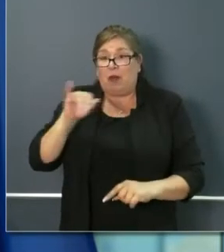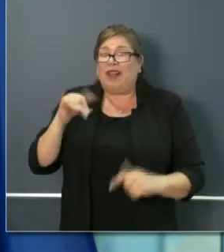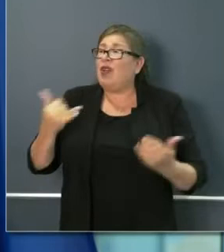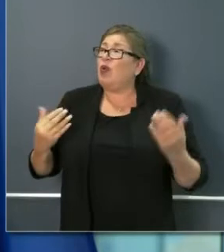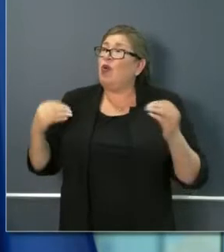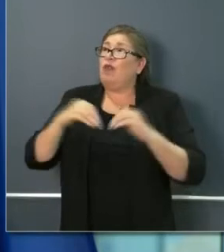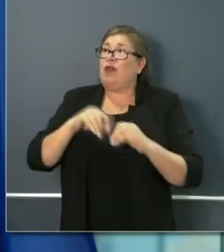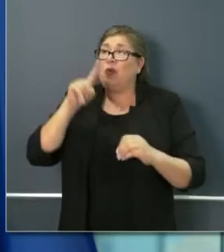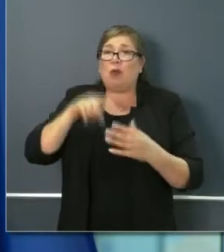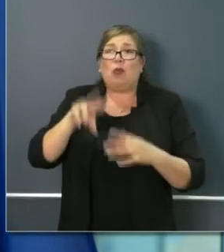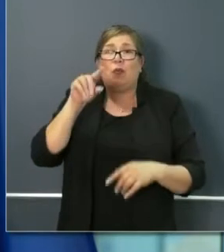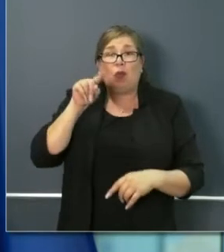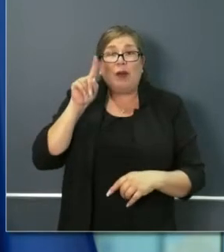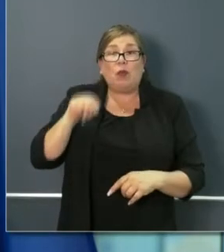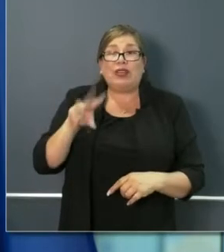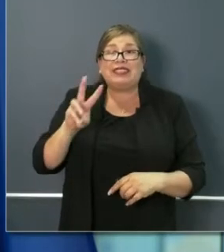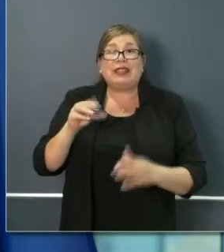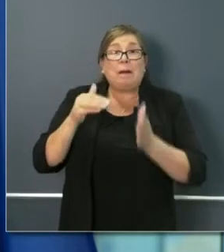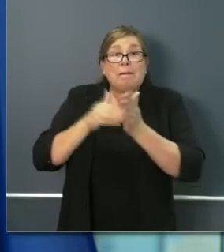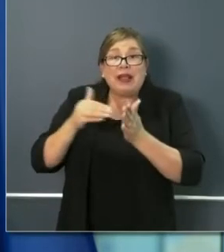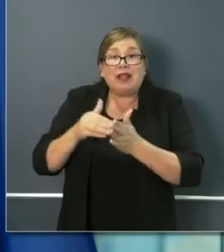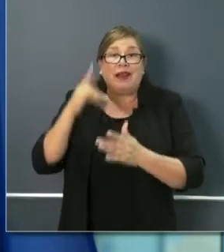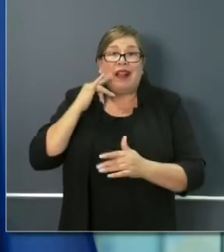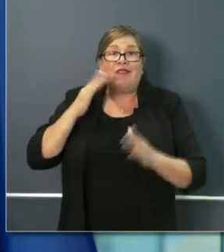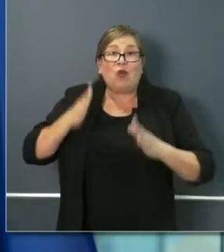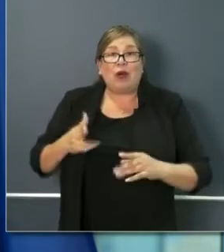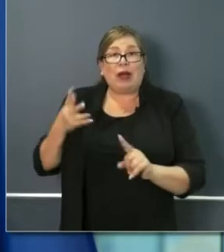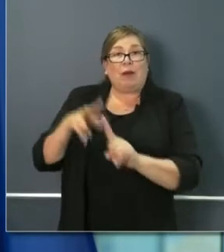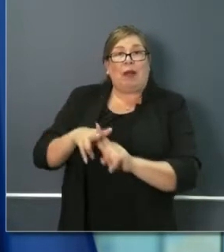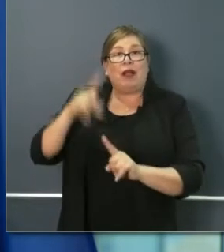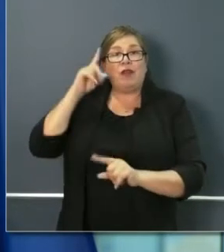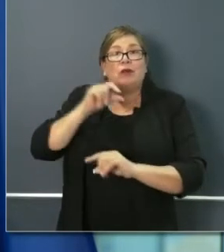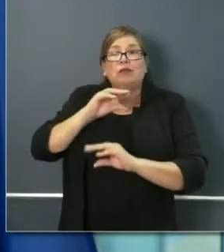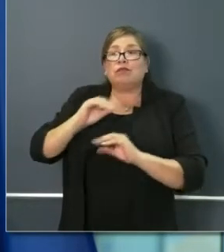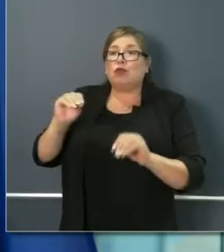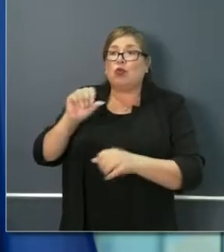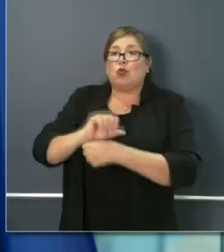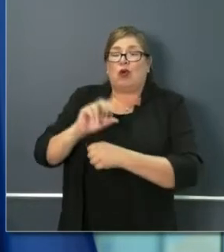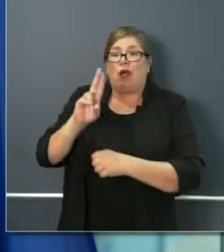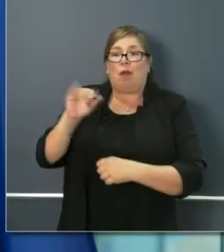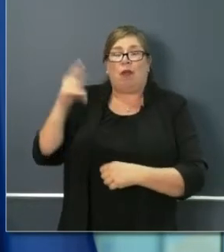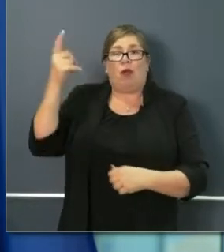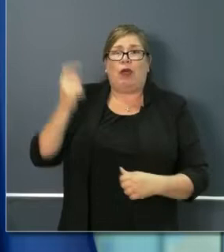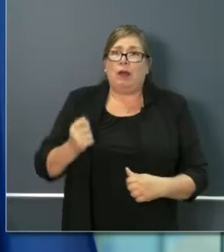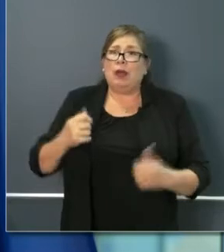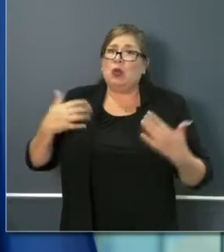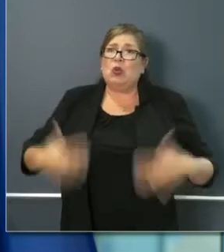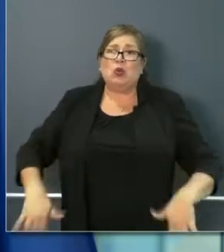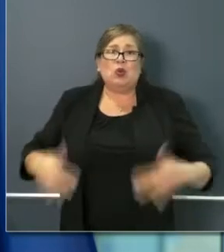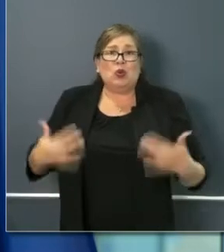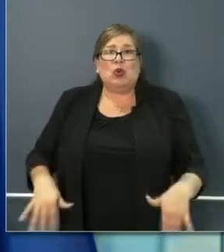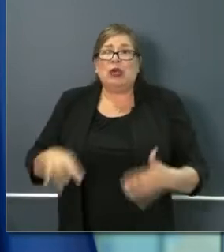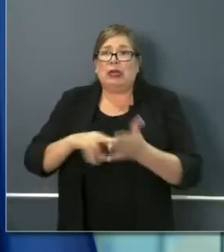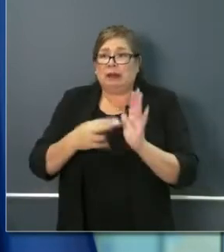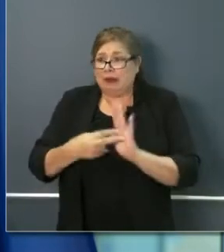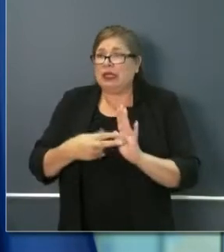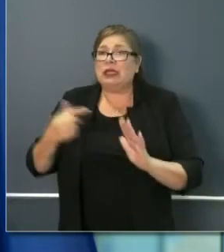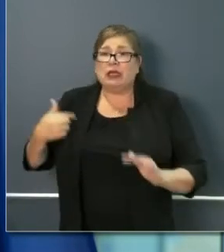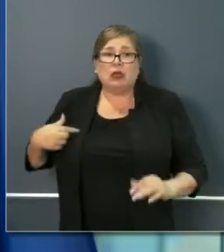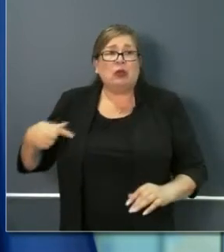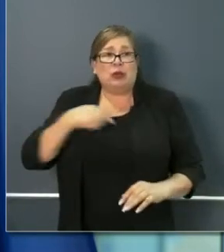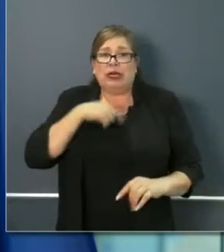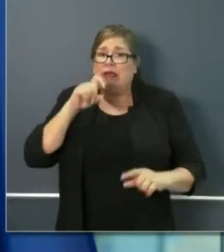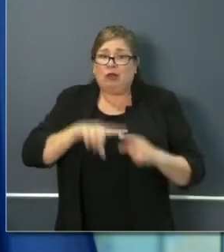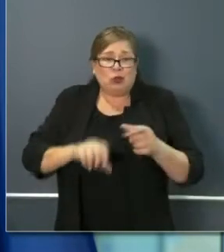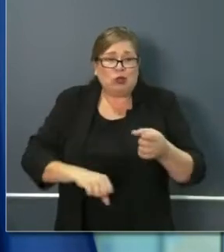million Californians. So we all recognize we're going to have to do more to meet this moment for employees and